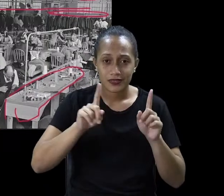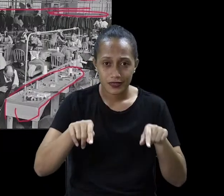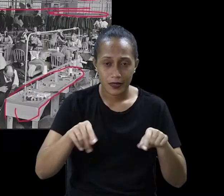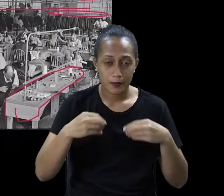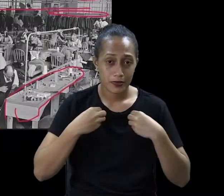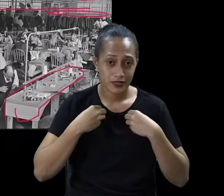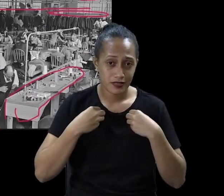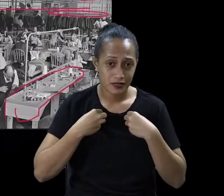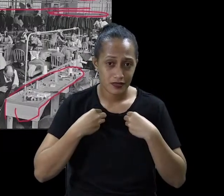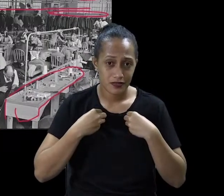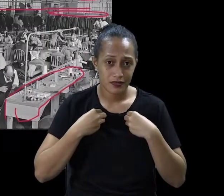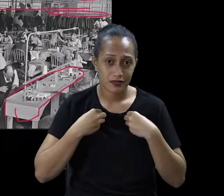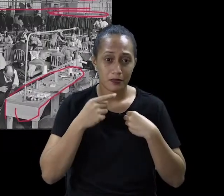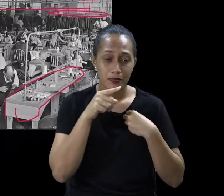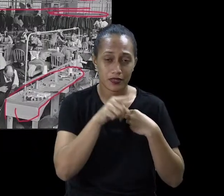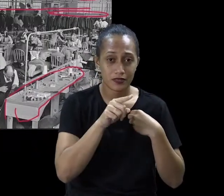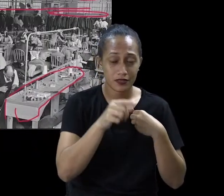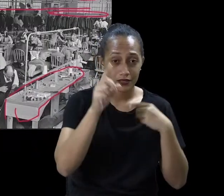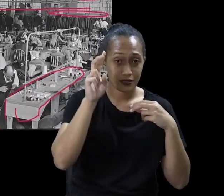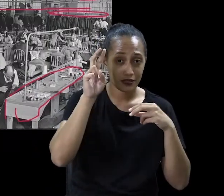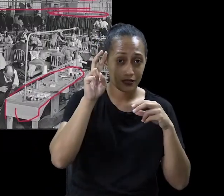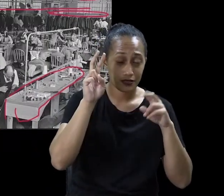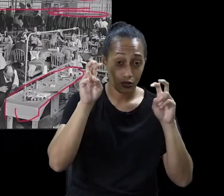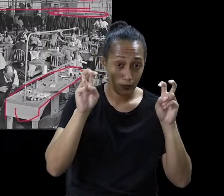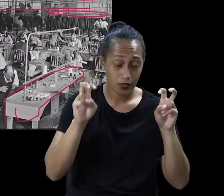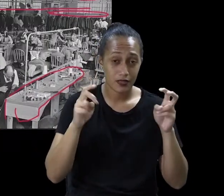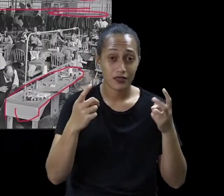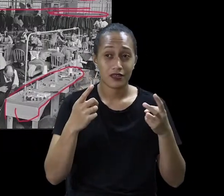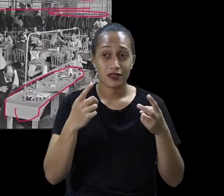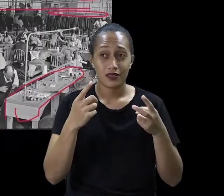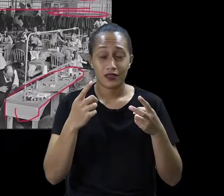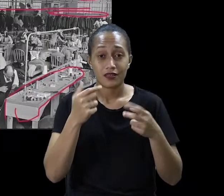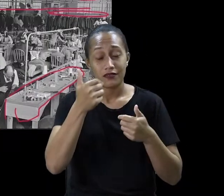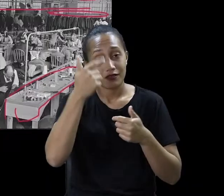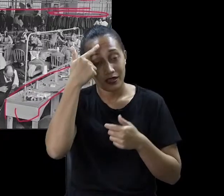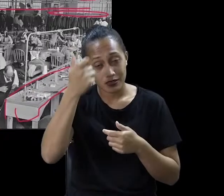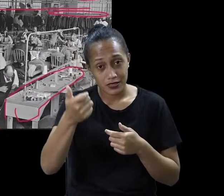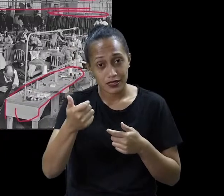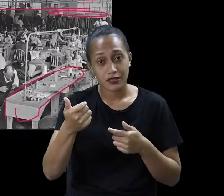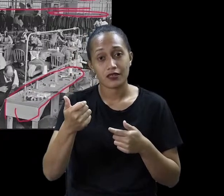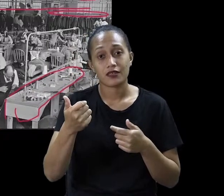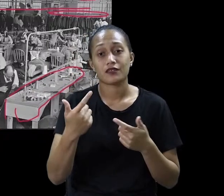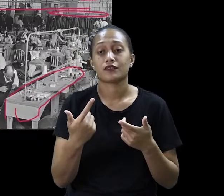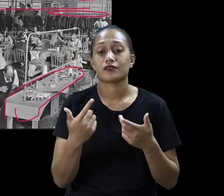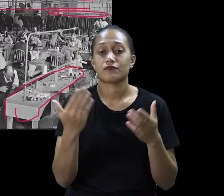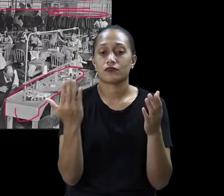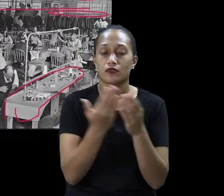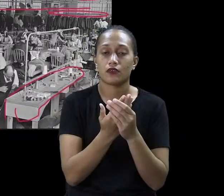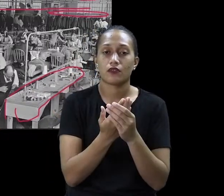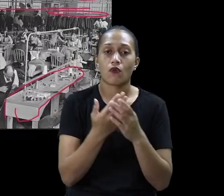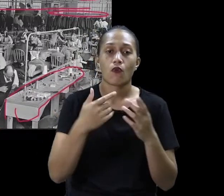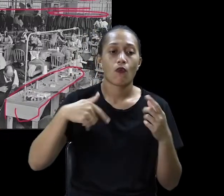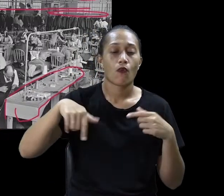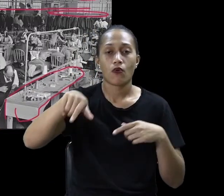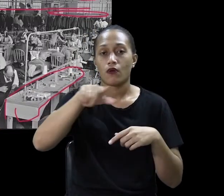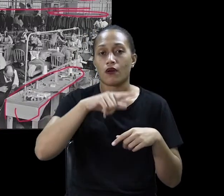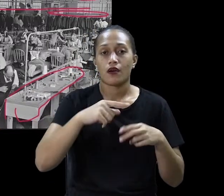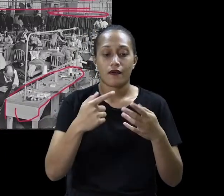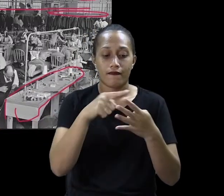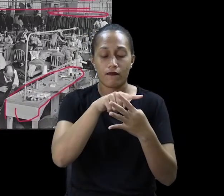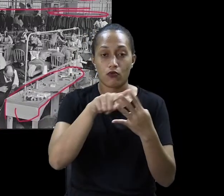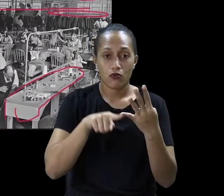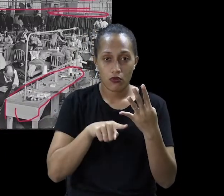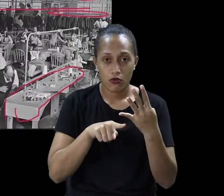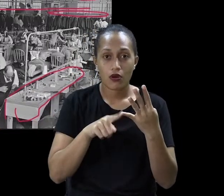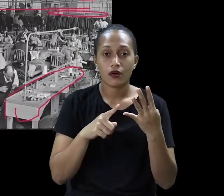other factors of production in order to produce that output. Finally, I want to leave on one idea. The idea